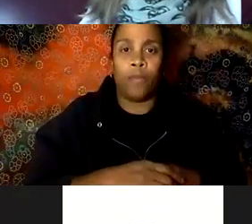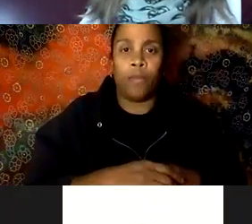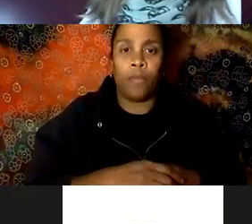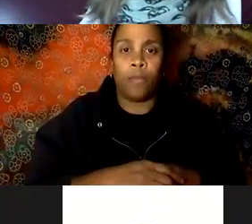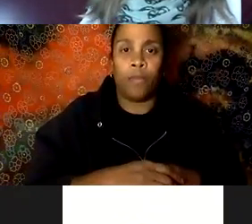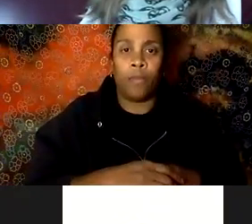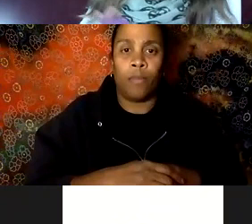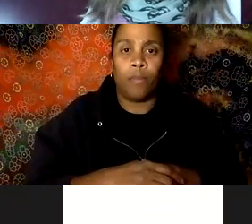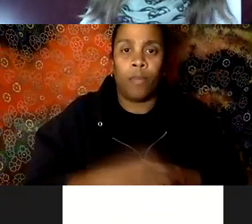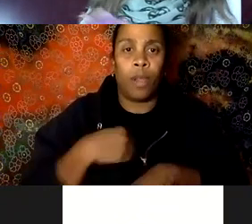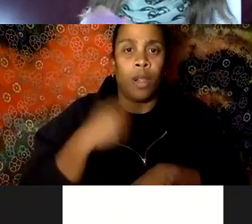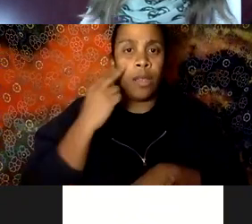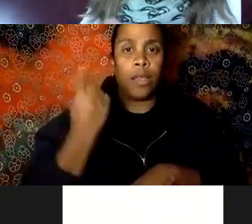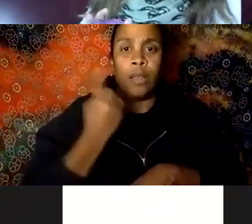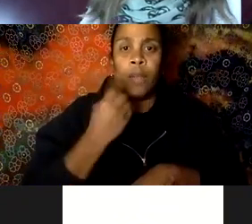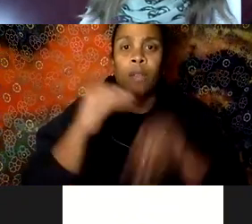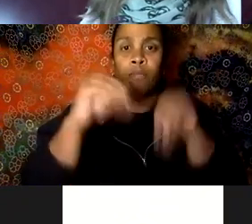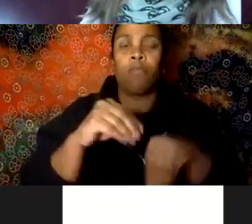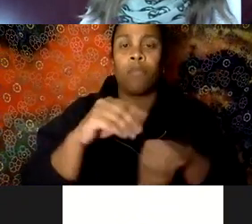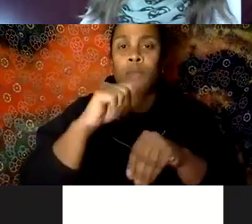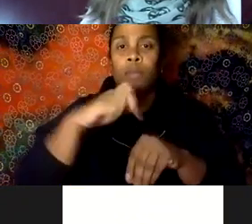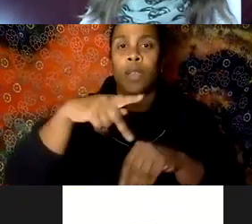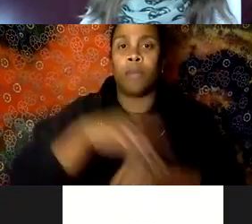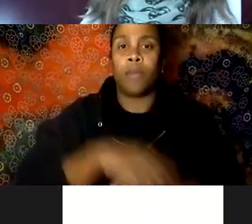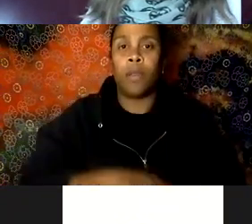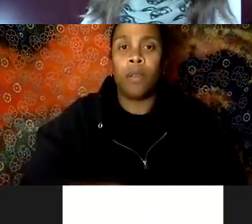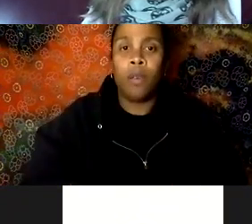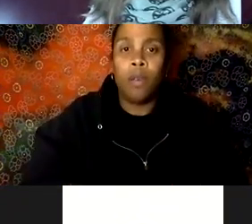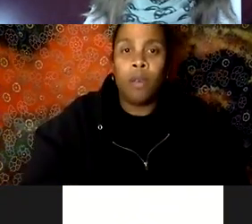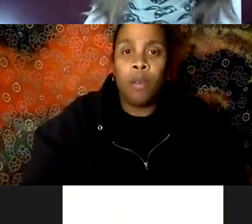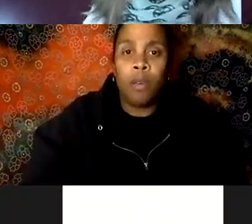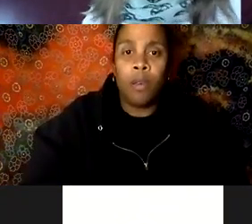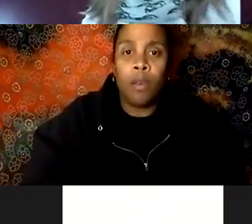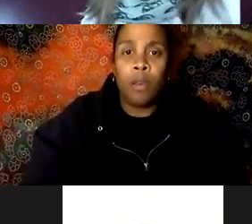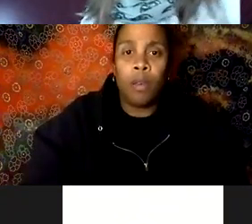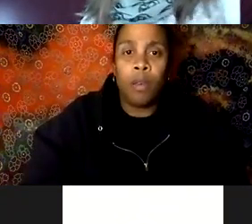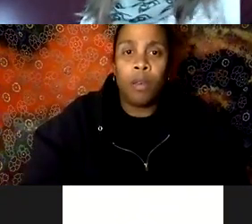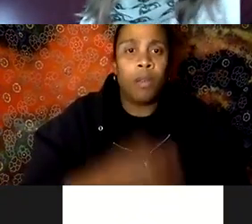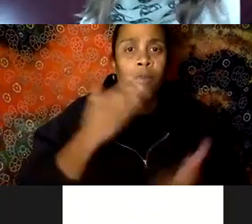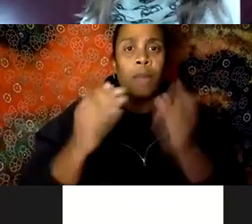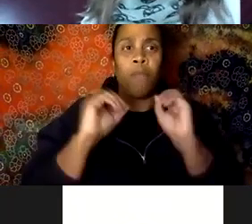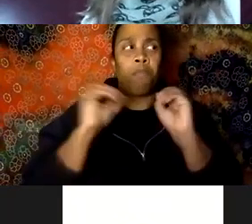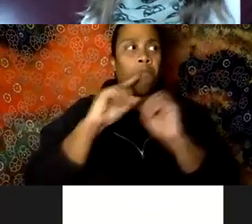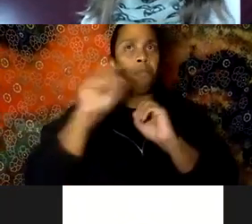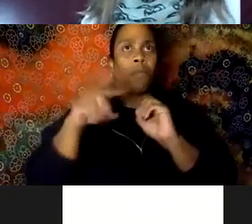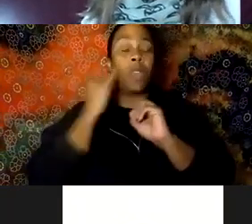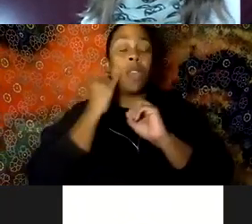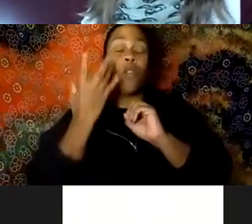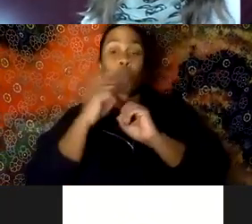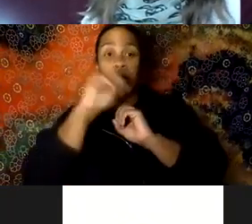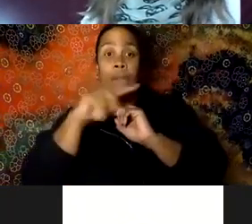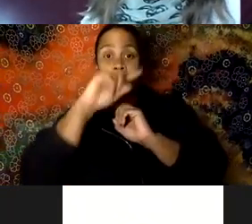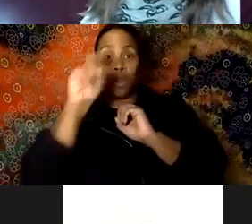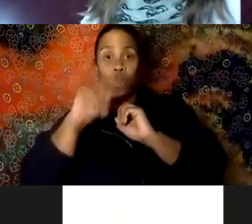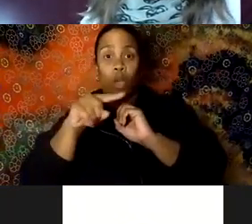see someone gave us a tip. It's great. And so we might not have anyone in line for a question. If you want to ask a question, if you pay, I'll